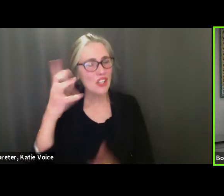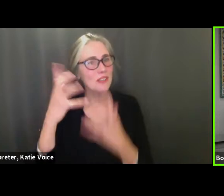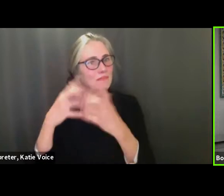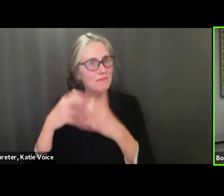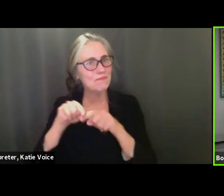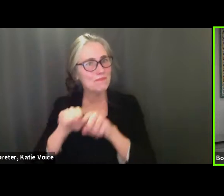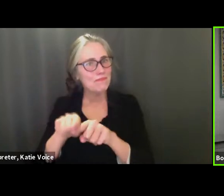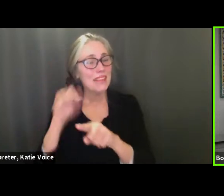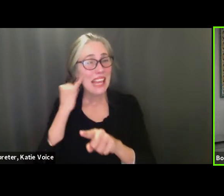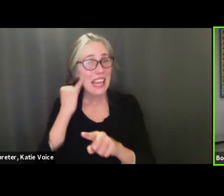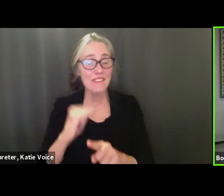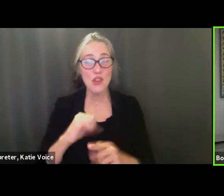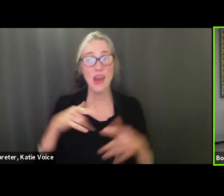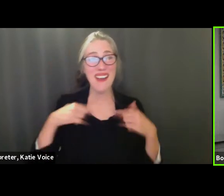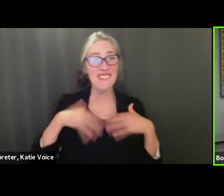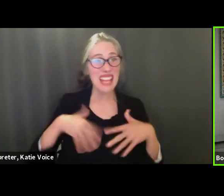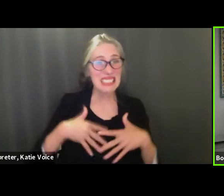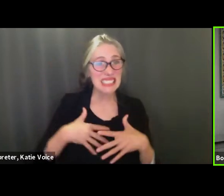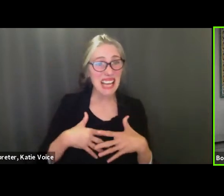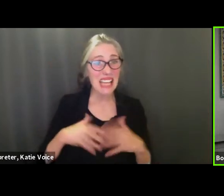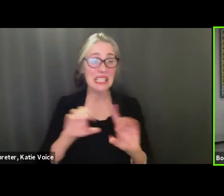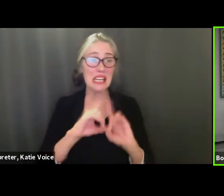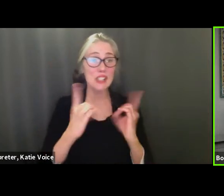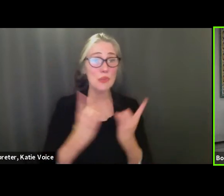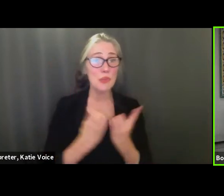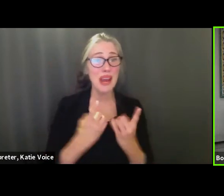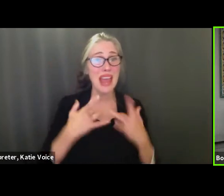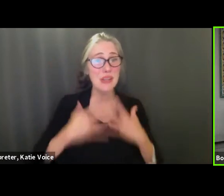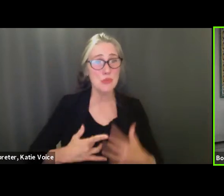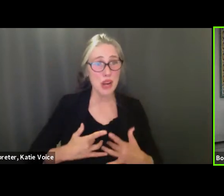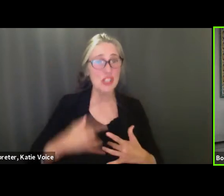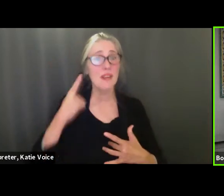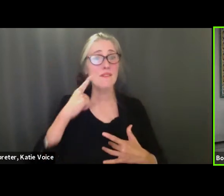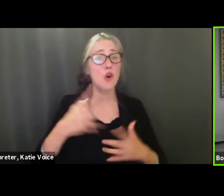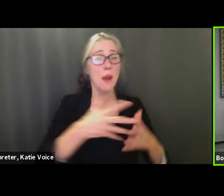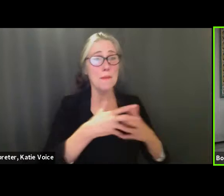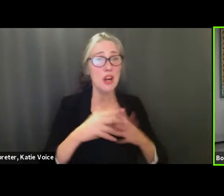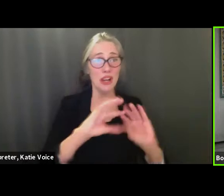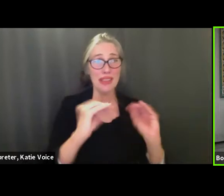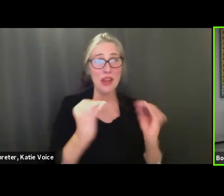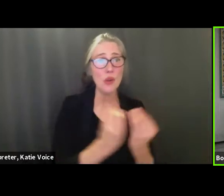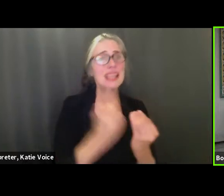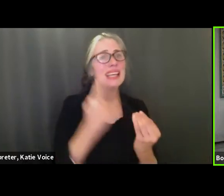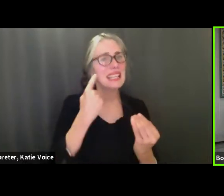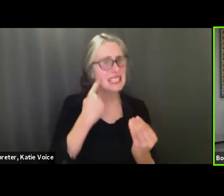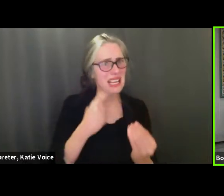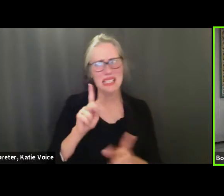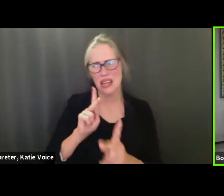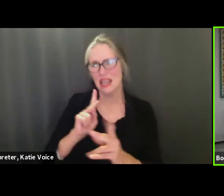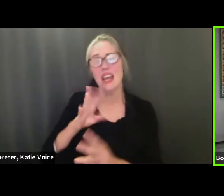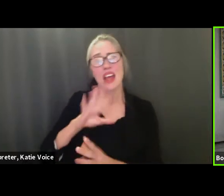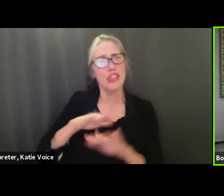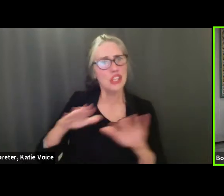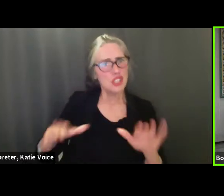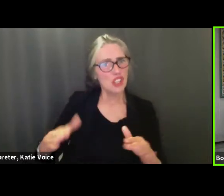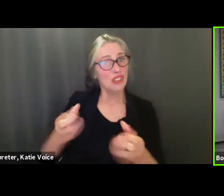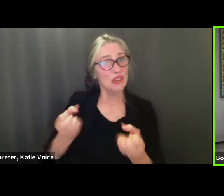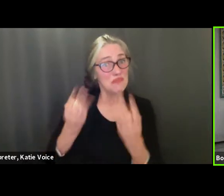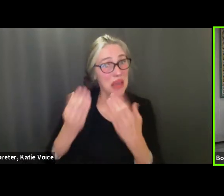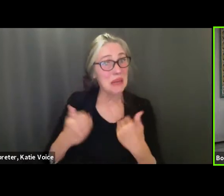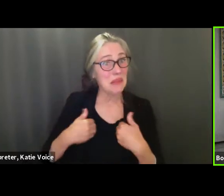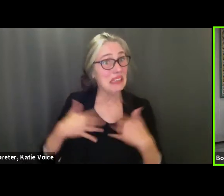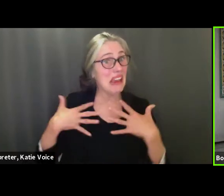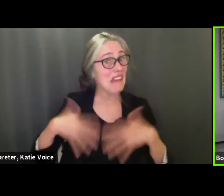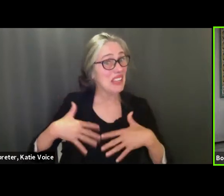Association of America found that 1 in 8 children are affected by anxiety, yet 80% of those are not